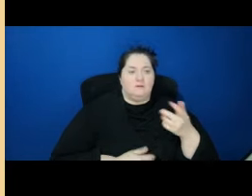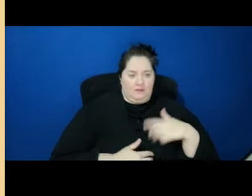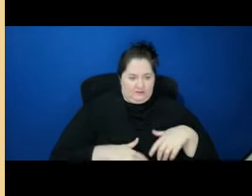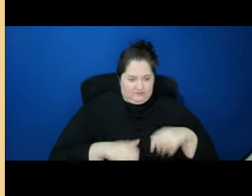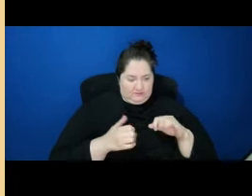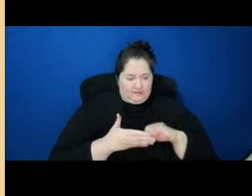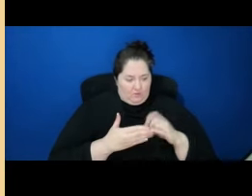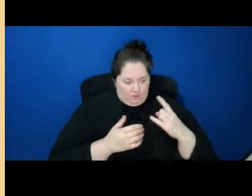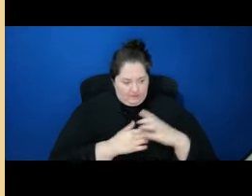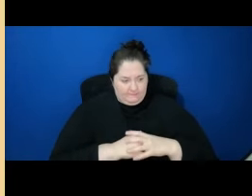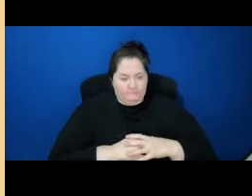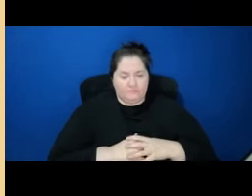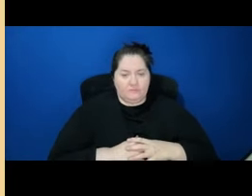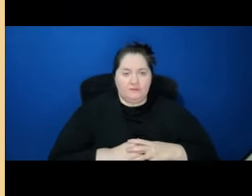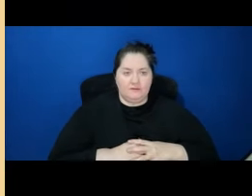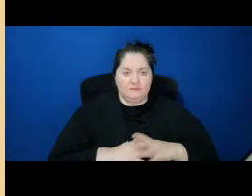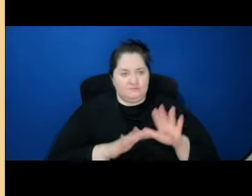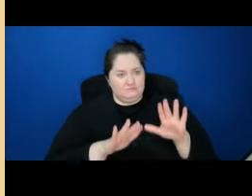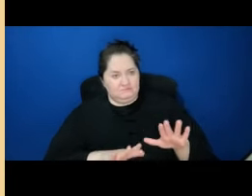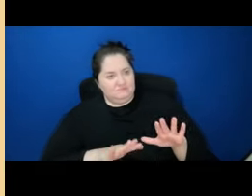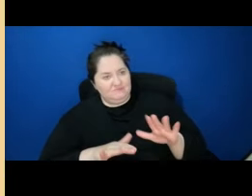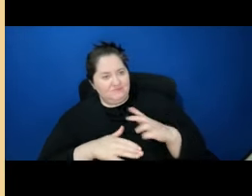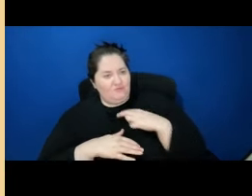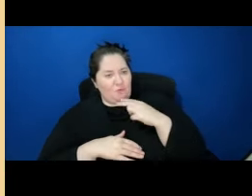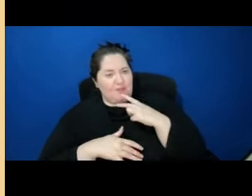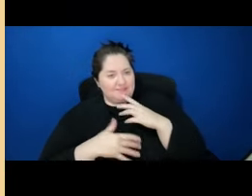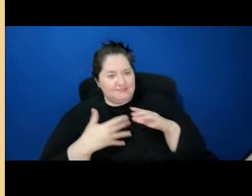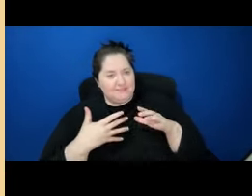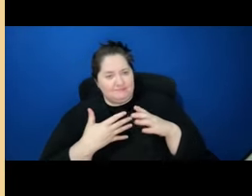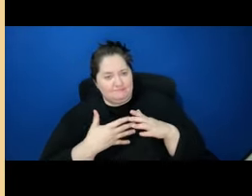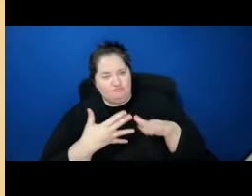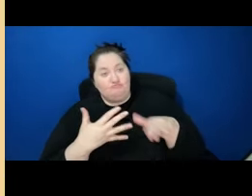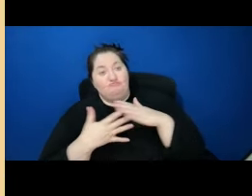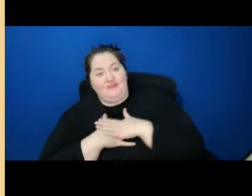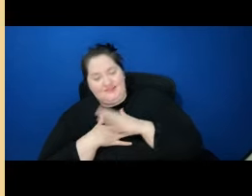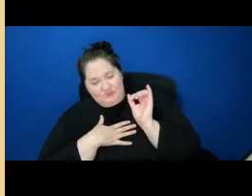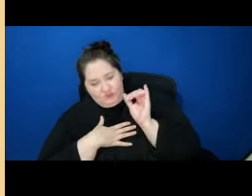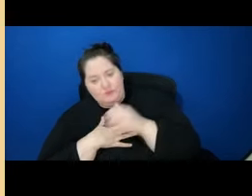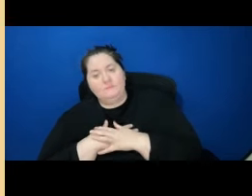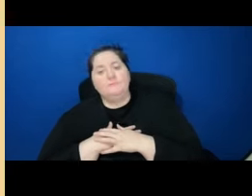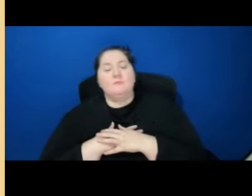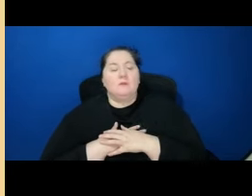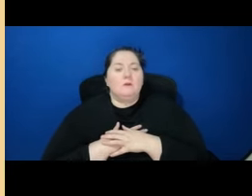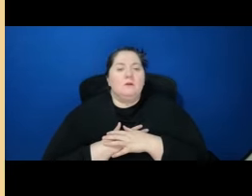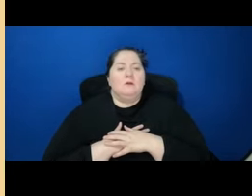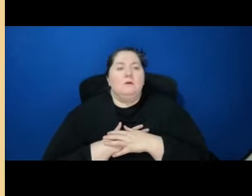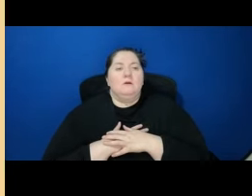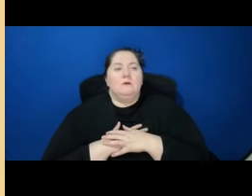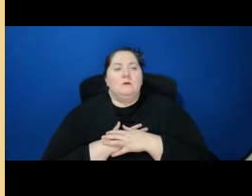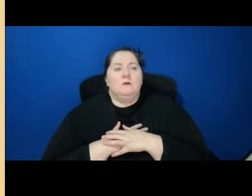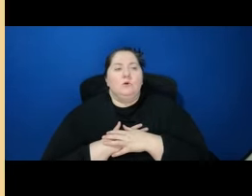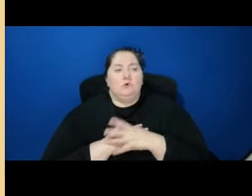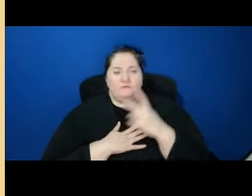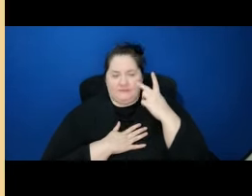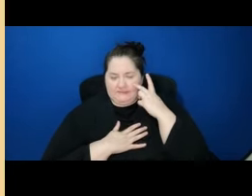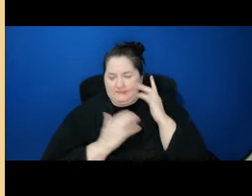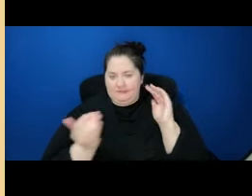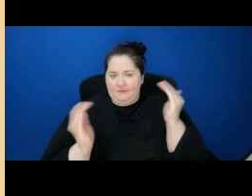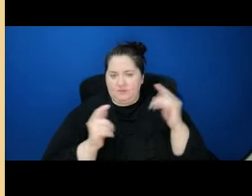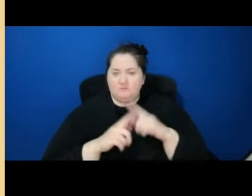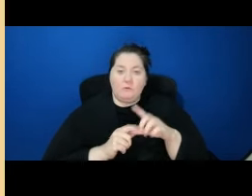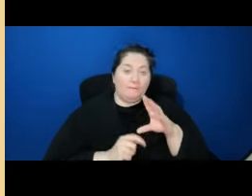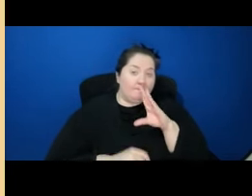One, Brennan. I'll give your voice a little break there too. So that is we've seen that that comparison